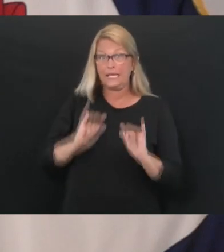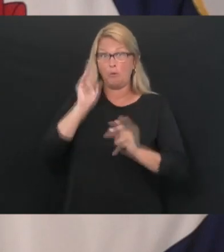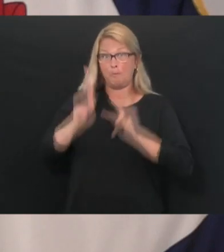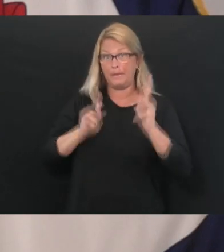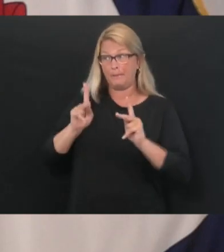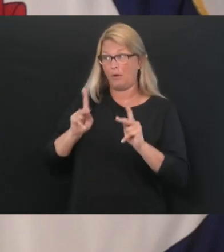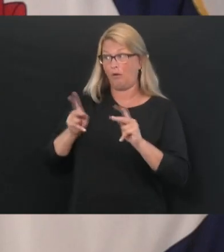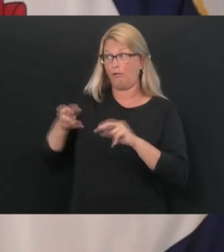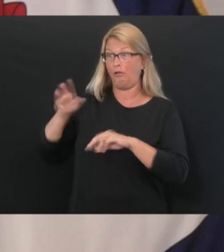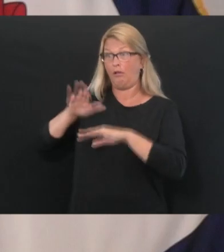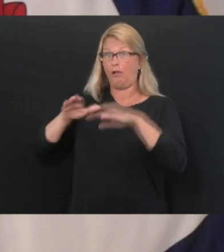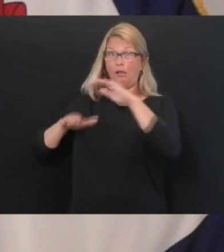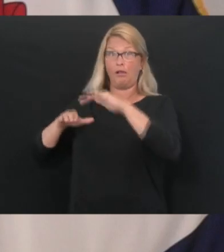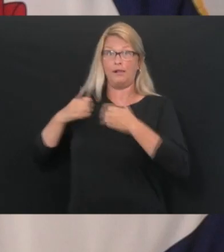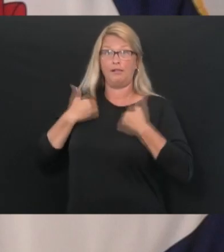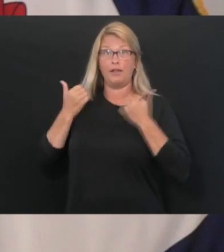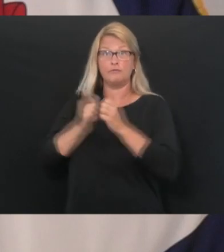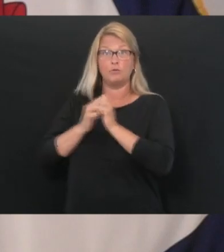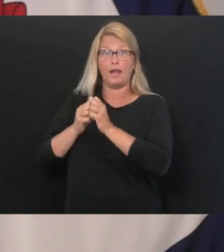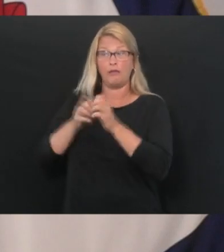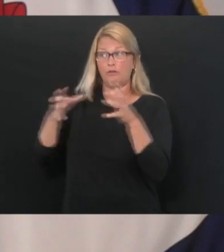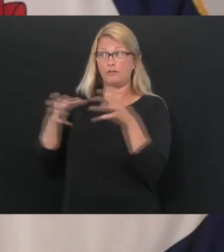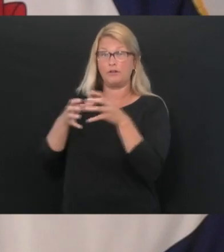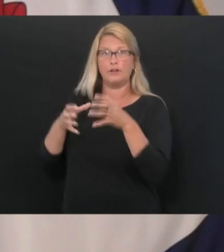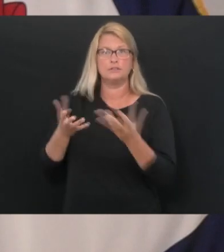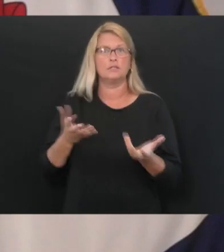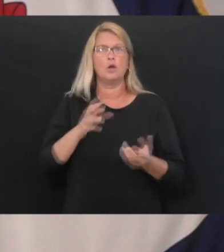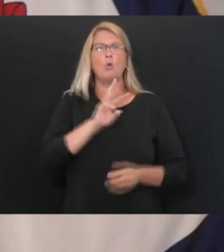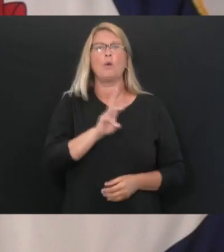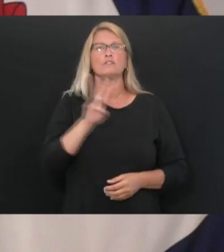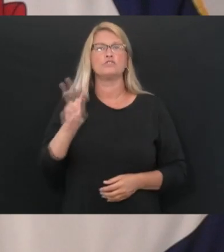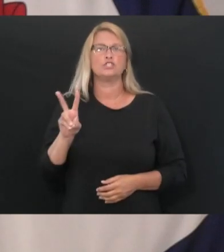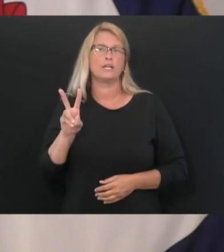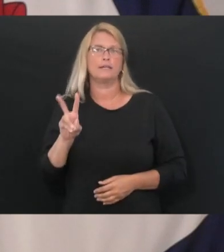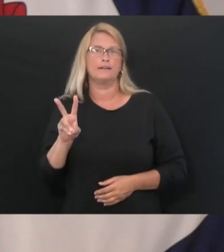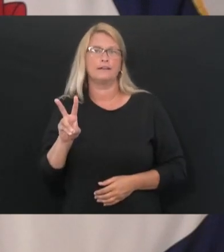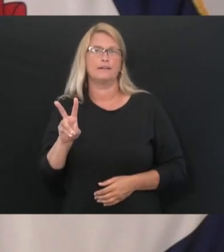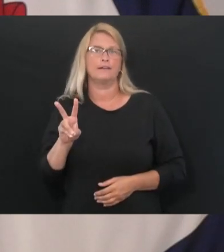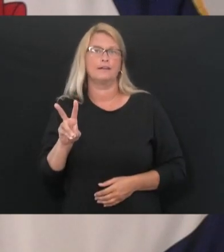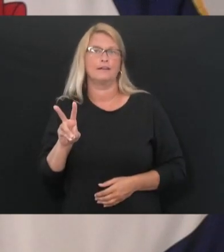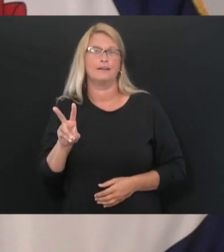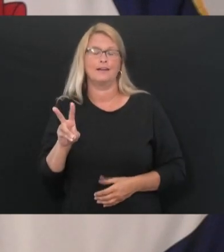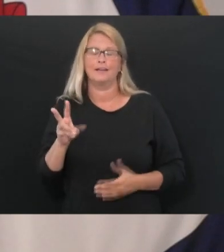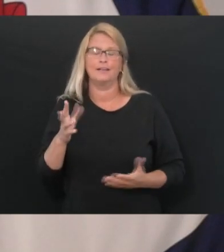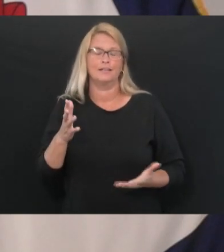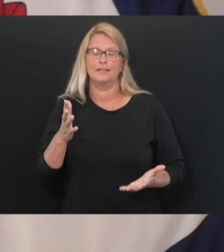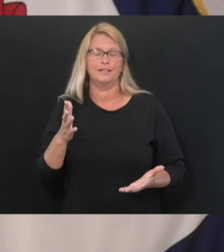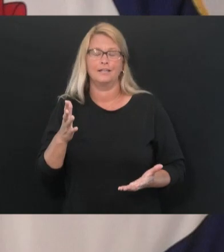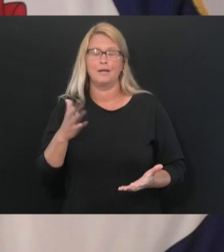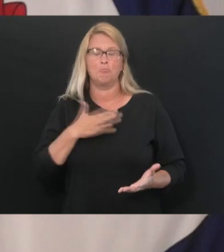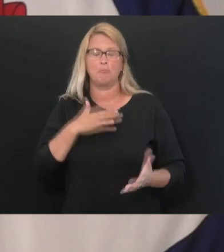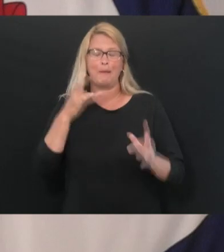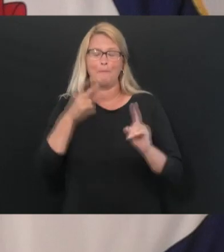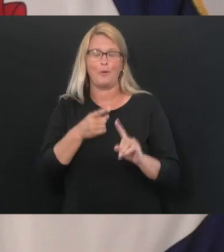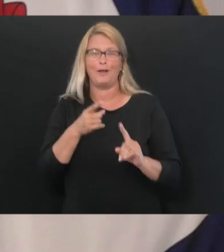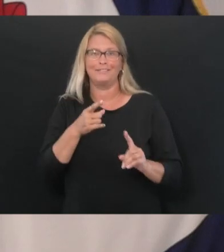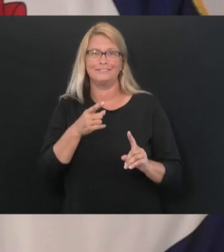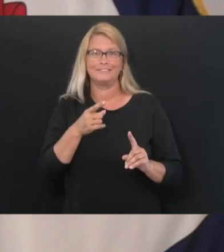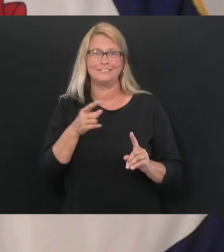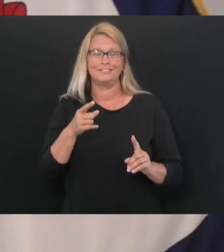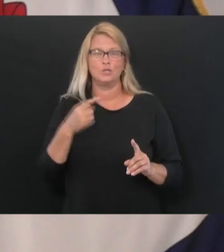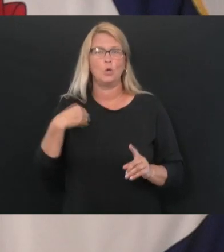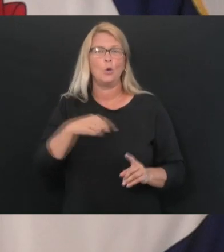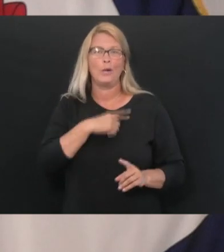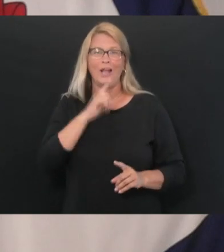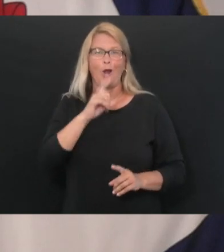on top of one another. West Virginia is just what I have said over and over and over. We're an old